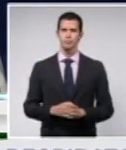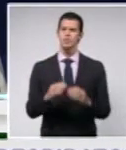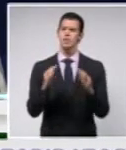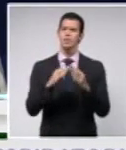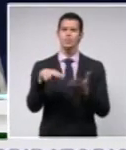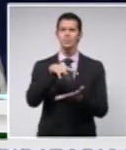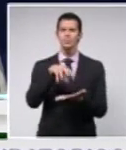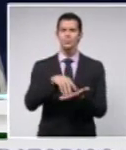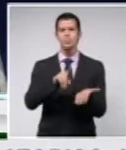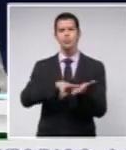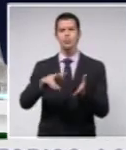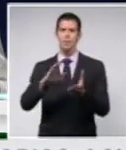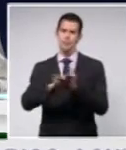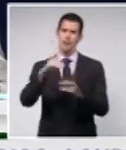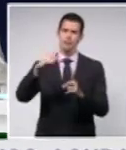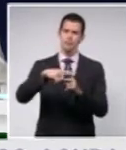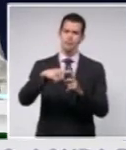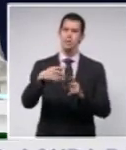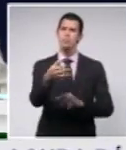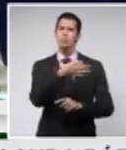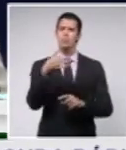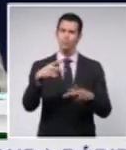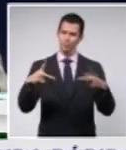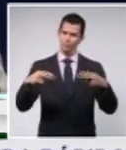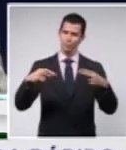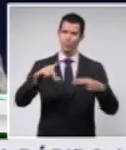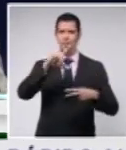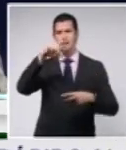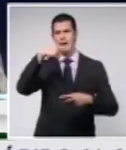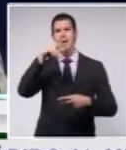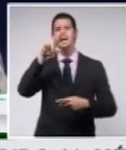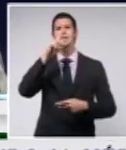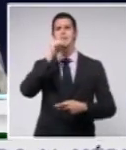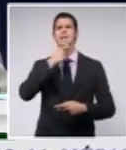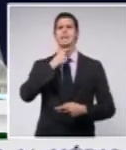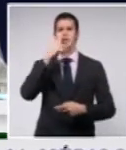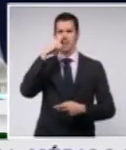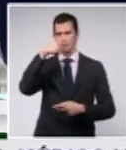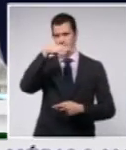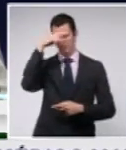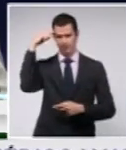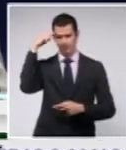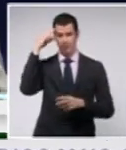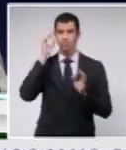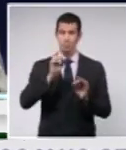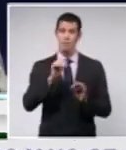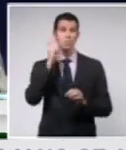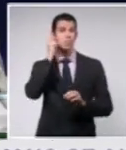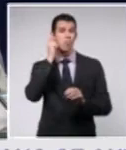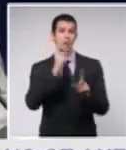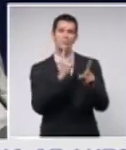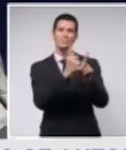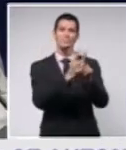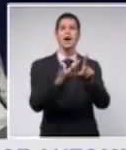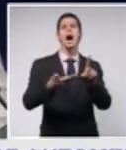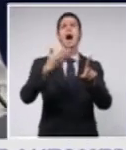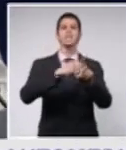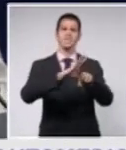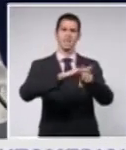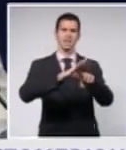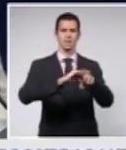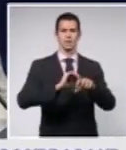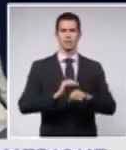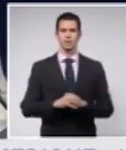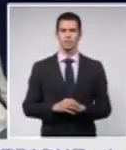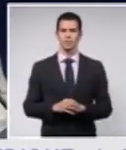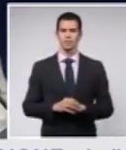conditions. The patient began to develop symptoms on September the 18th and was admitted to hospital